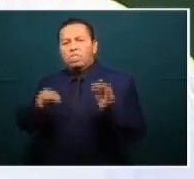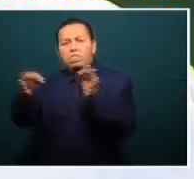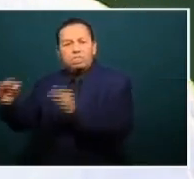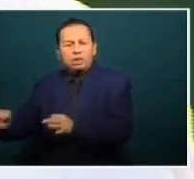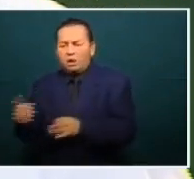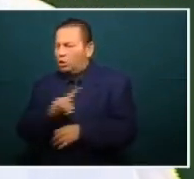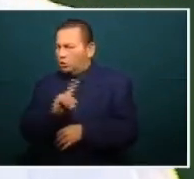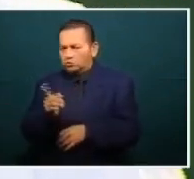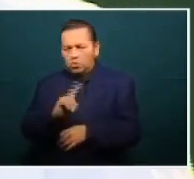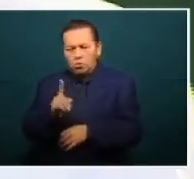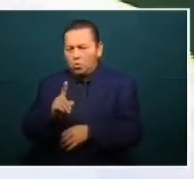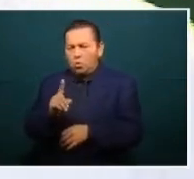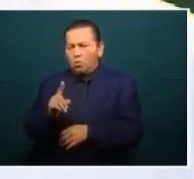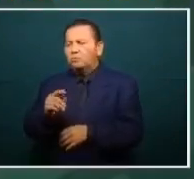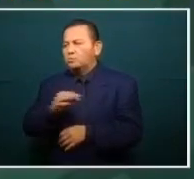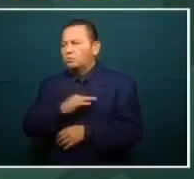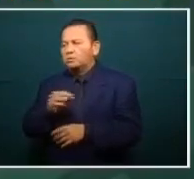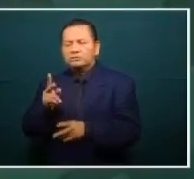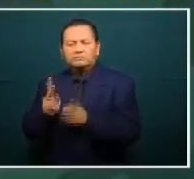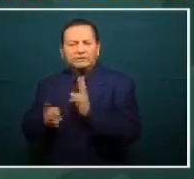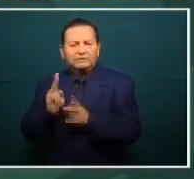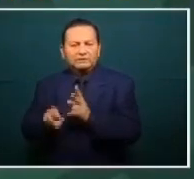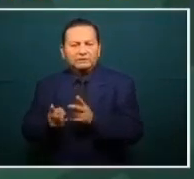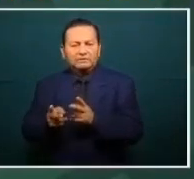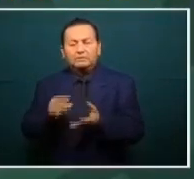And not to give